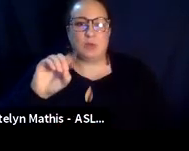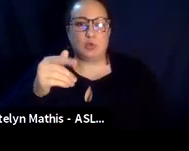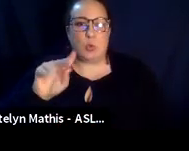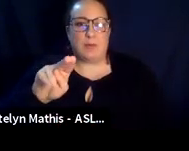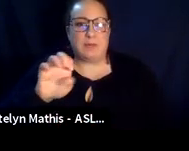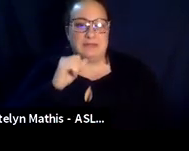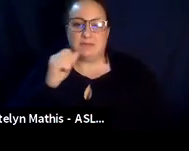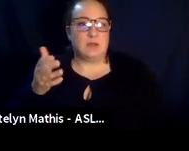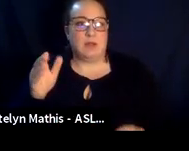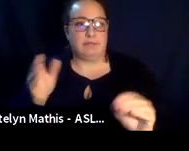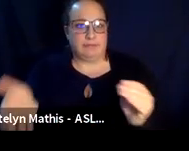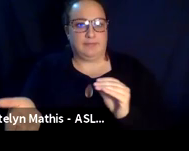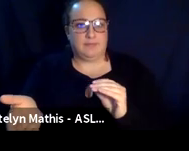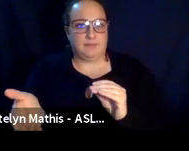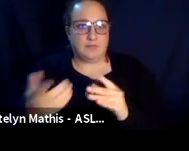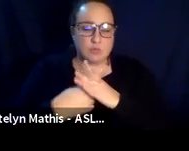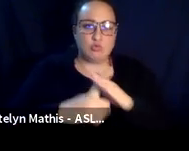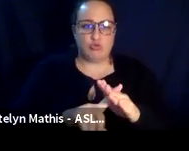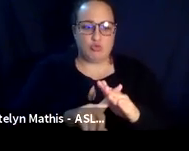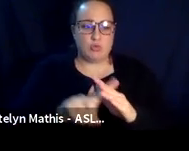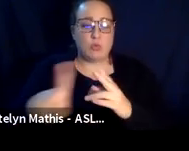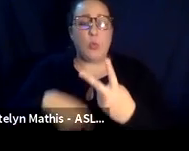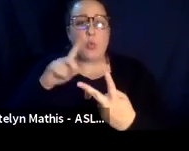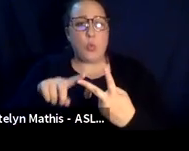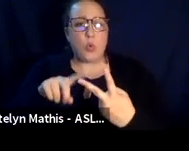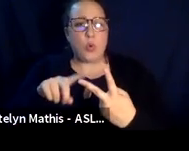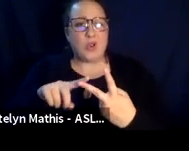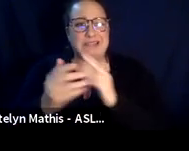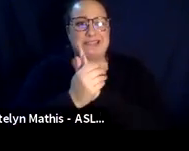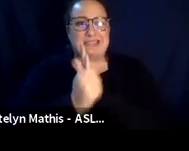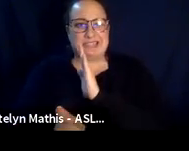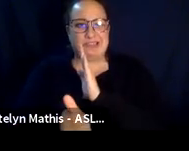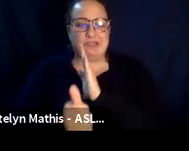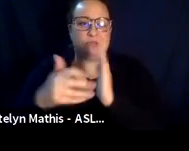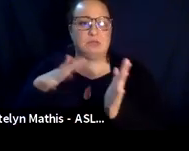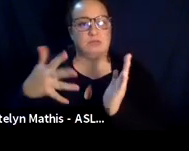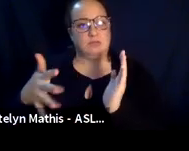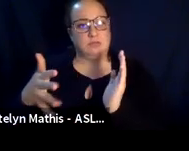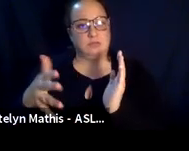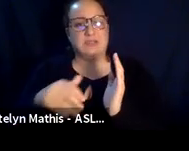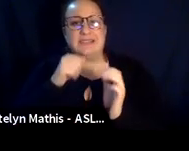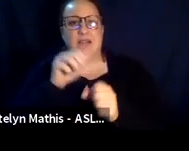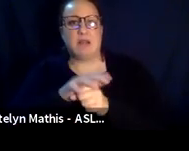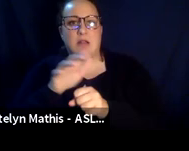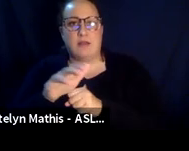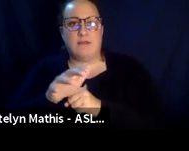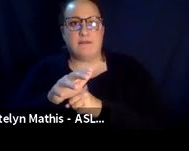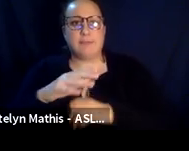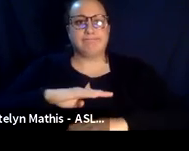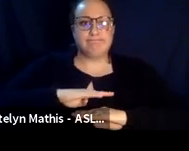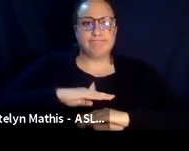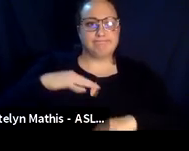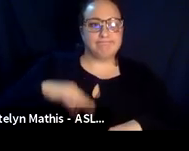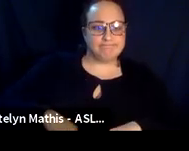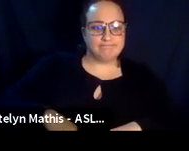motivation to get started, or there's a lagging skill and not enough reward to kind of tackle that, or there's a